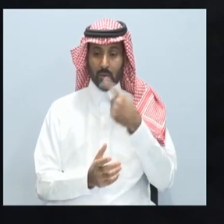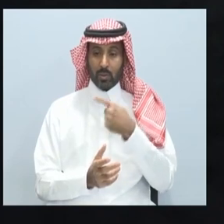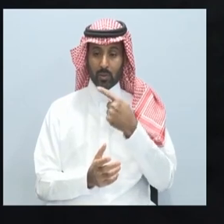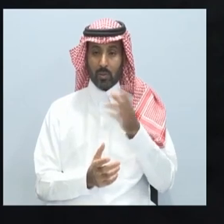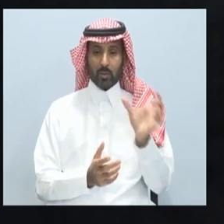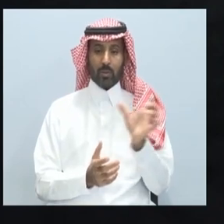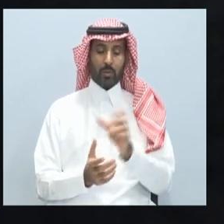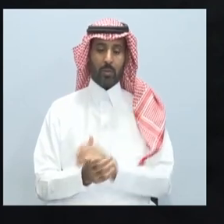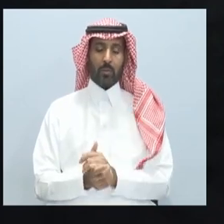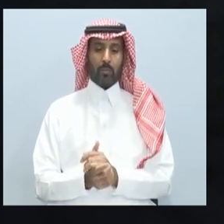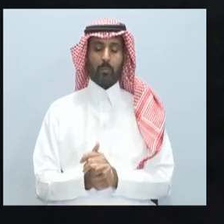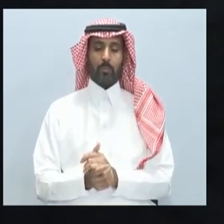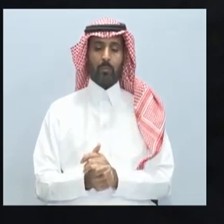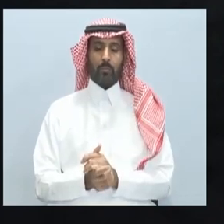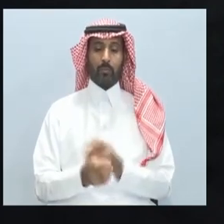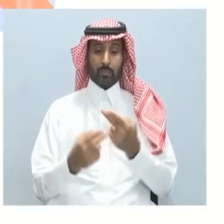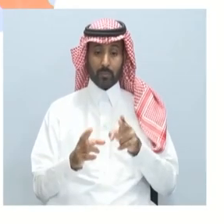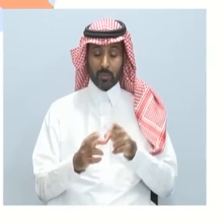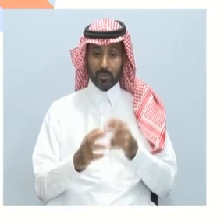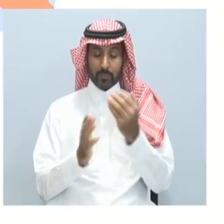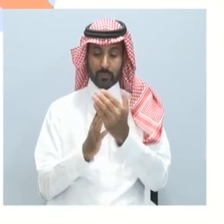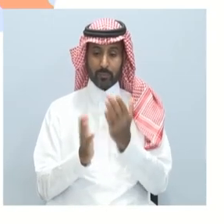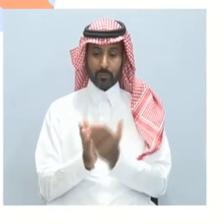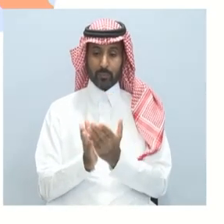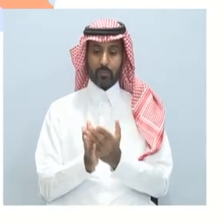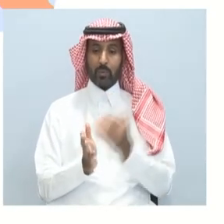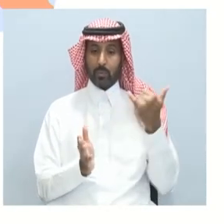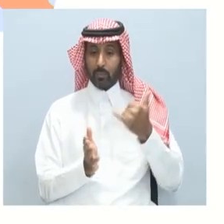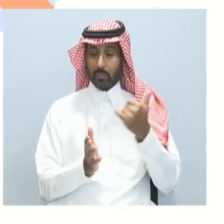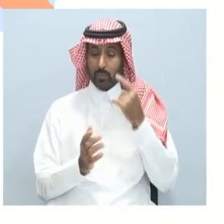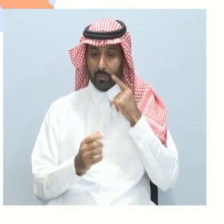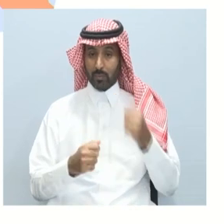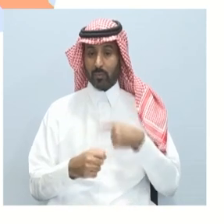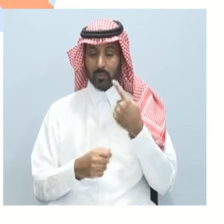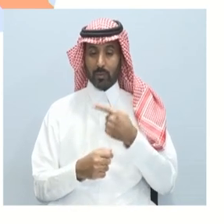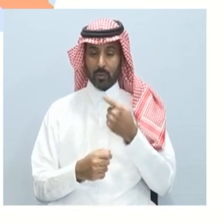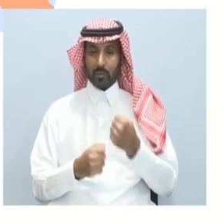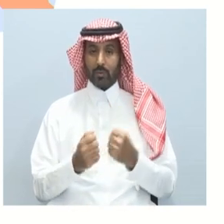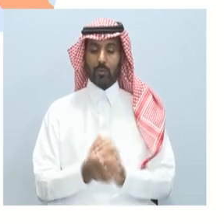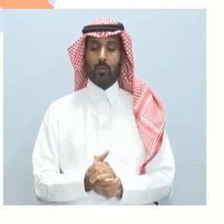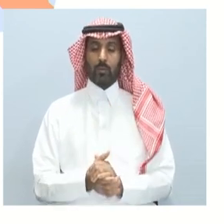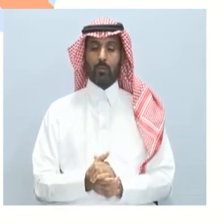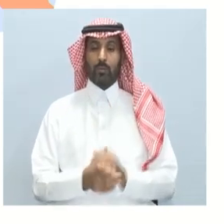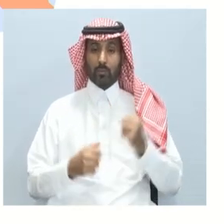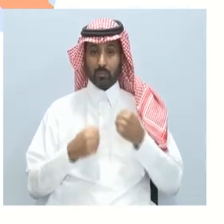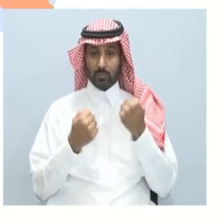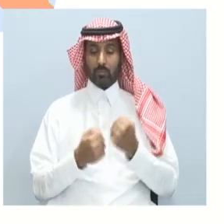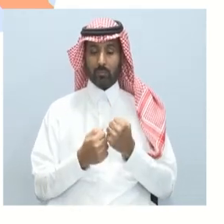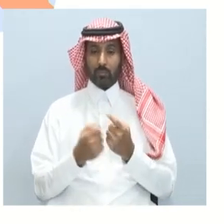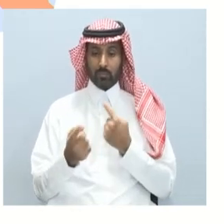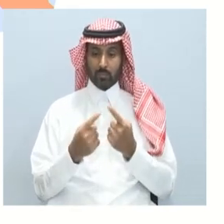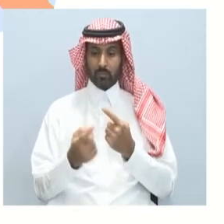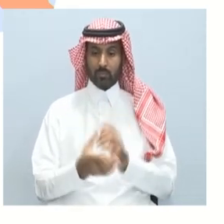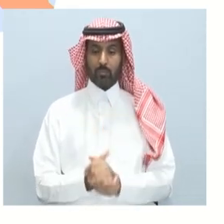here. And as we mentioned at the beginning of the semester, it is important to practice your speaking, and there is a kind of discussion